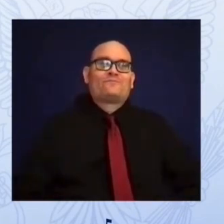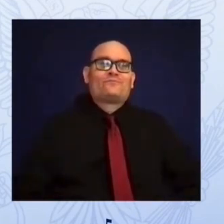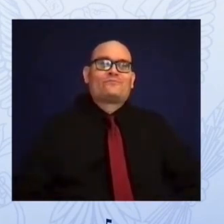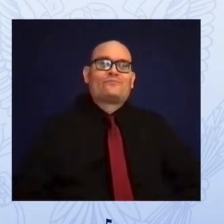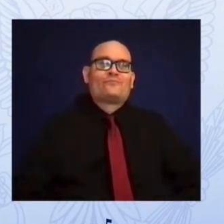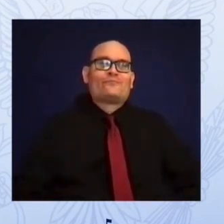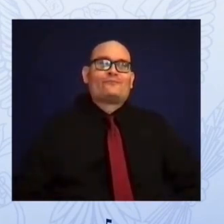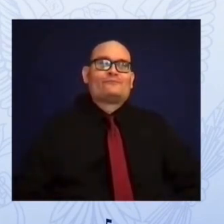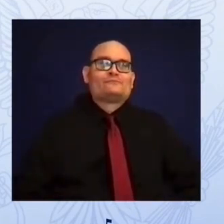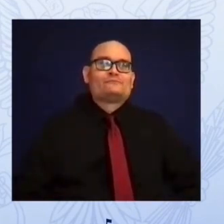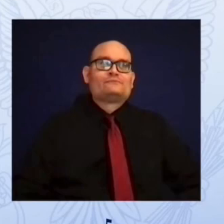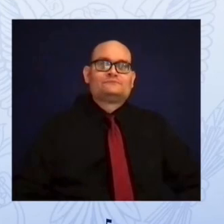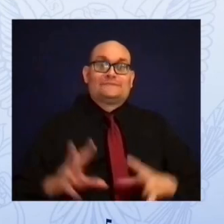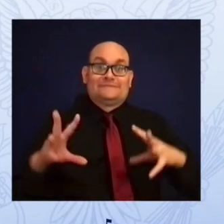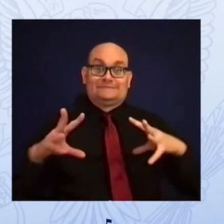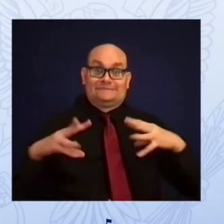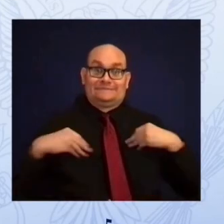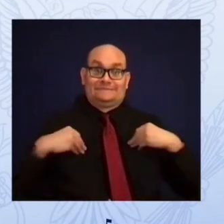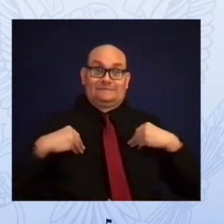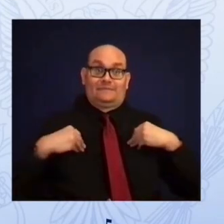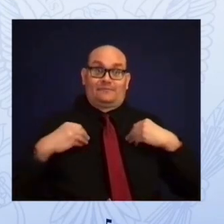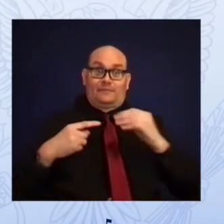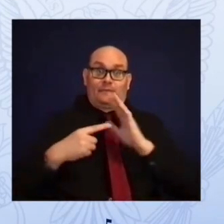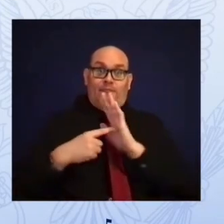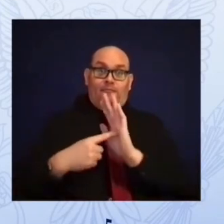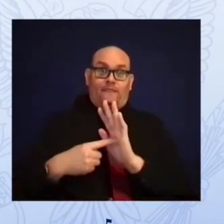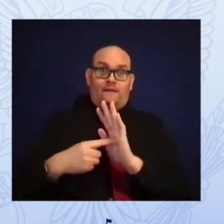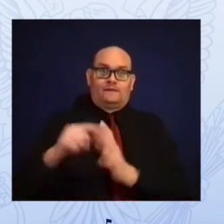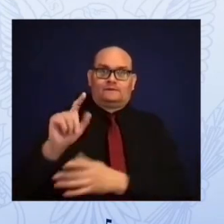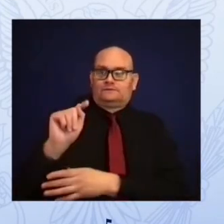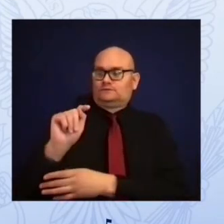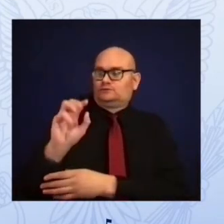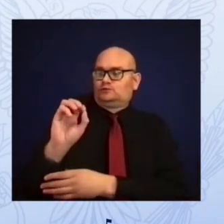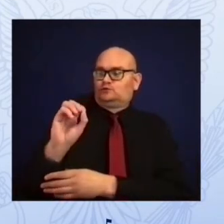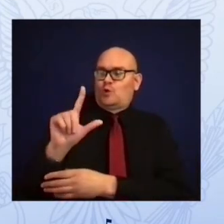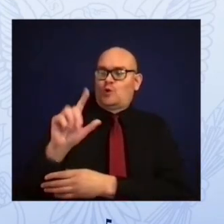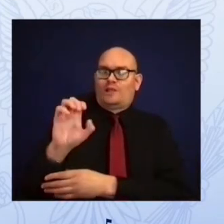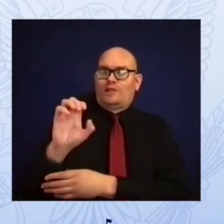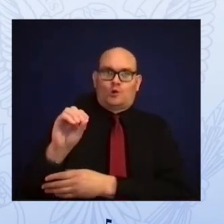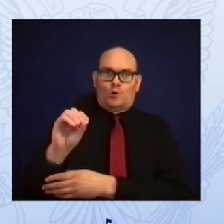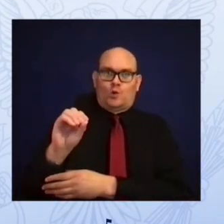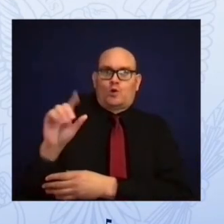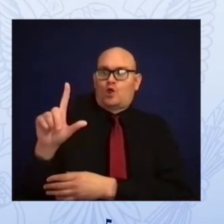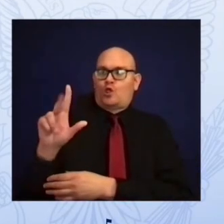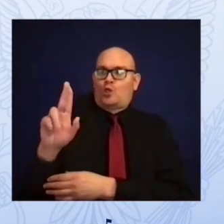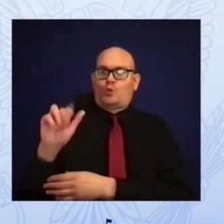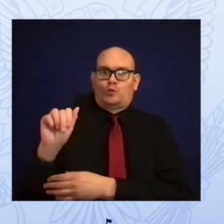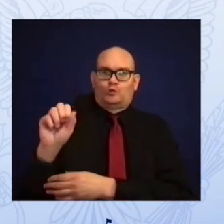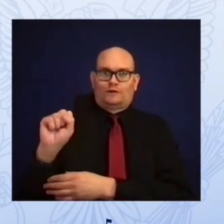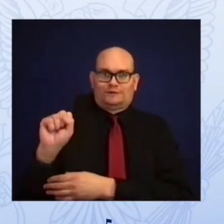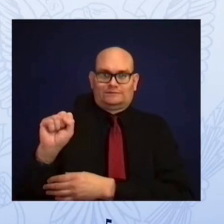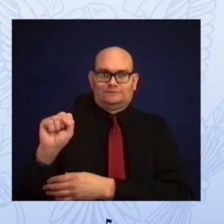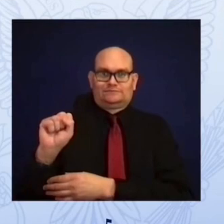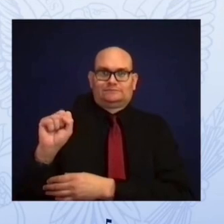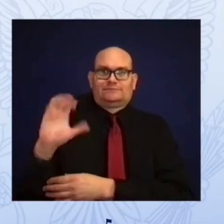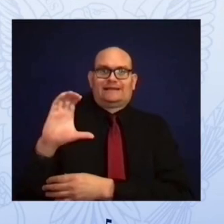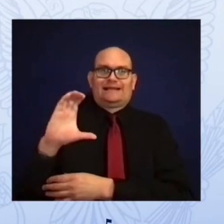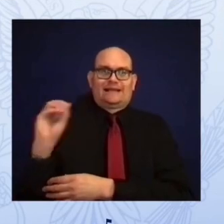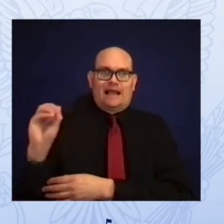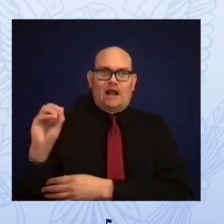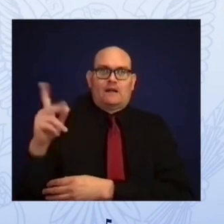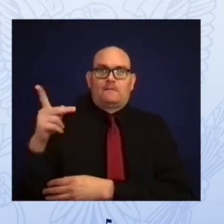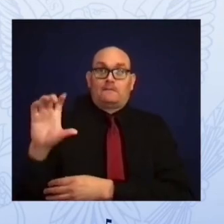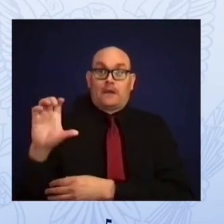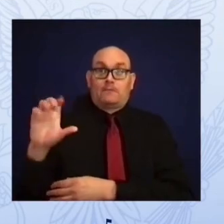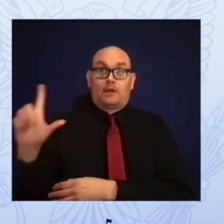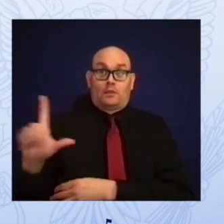Accepting on behalf of the Toledo Lucas County Public Library in Ohio, Executive Director Jason Kuchma and